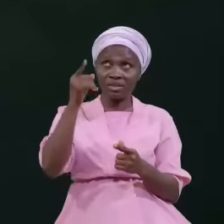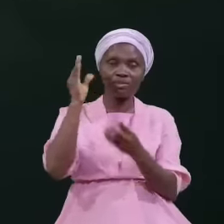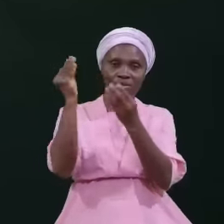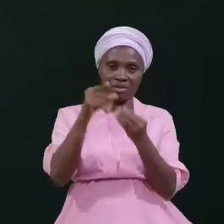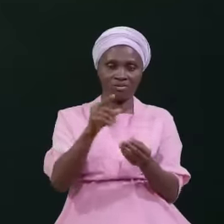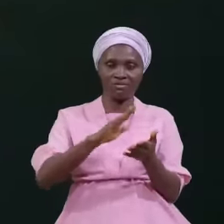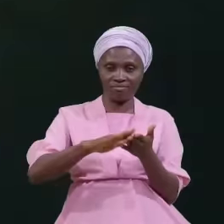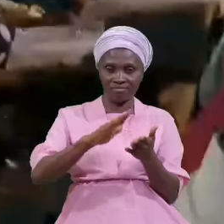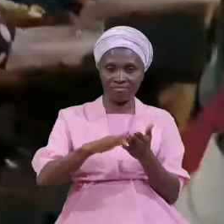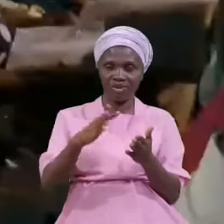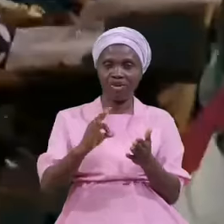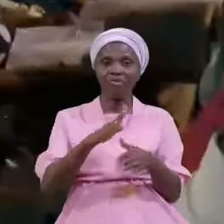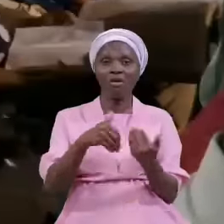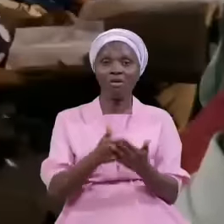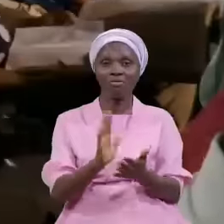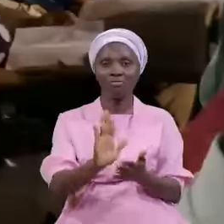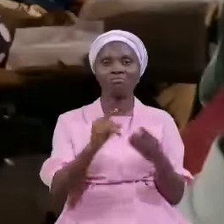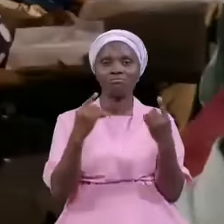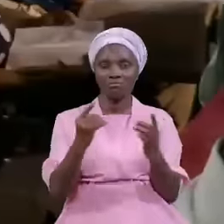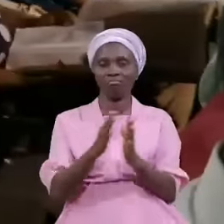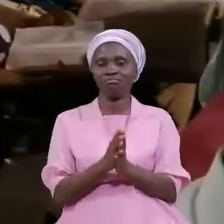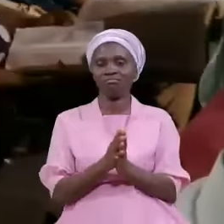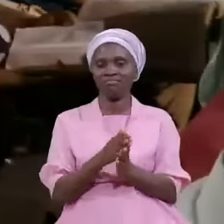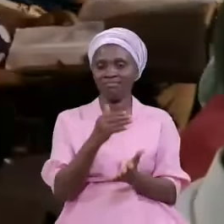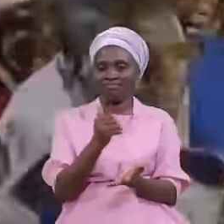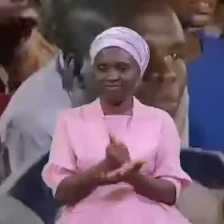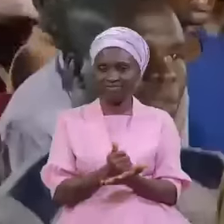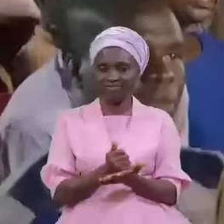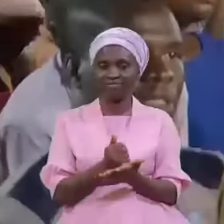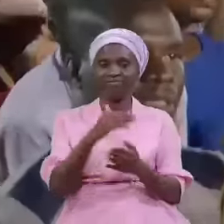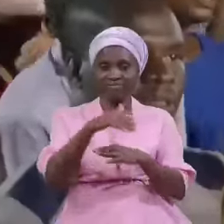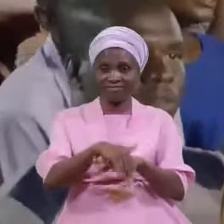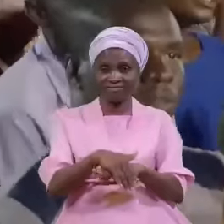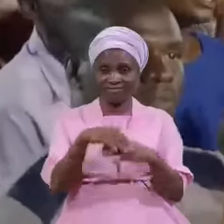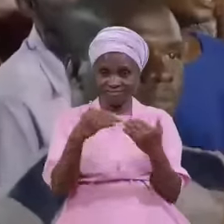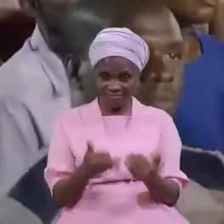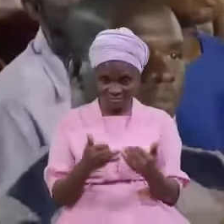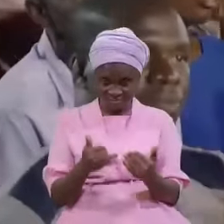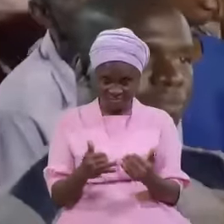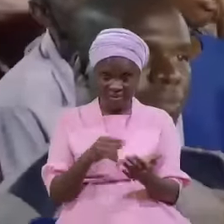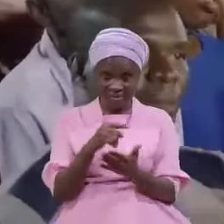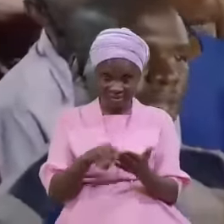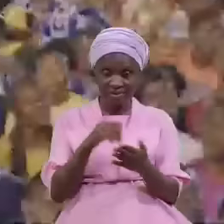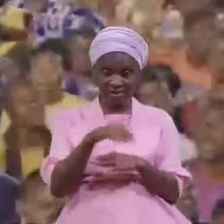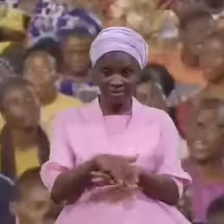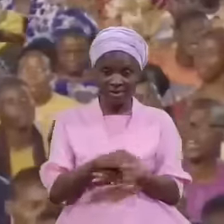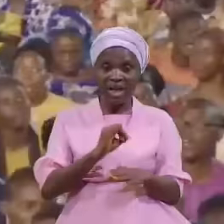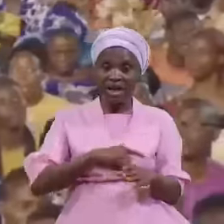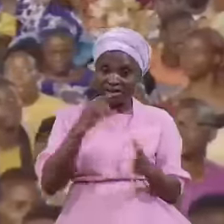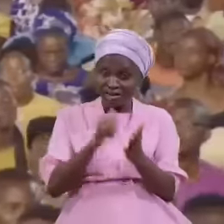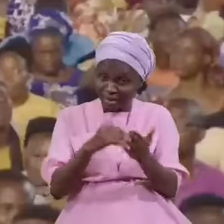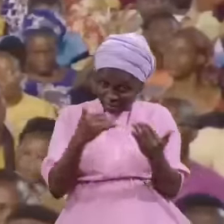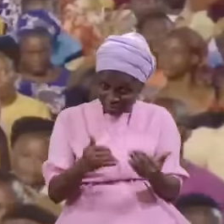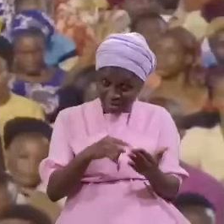of all your sins. Tonight. I said tonight. I said tonight. It'll